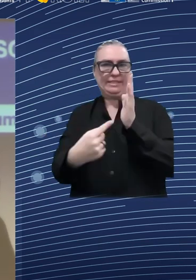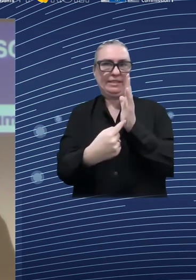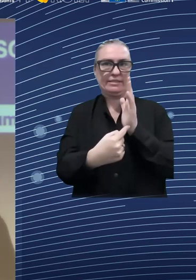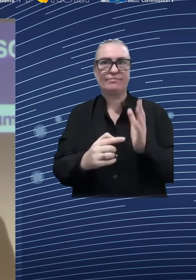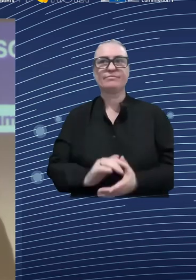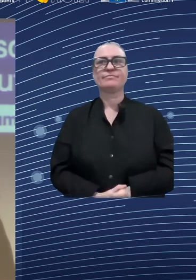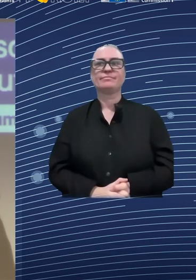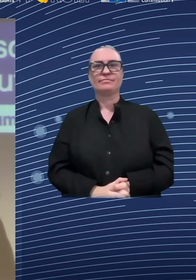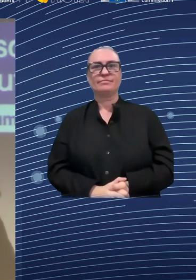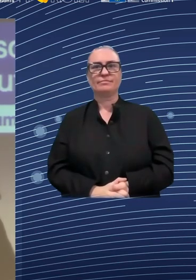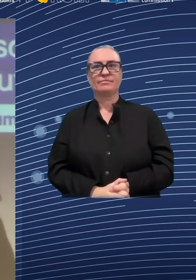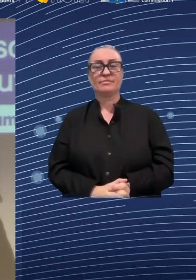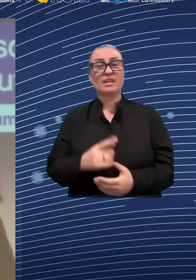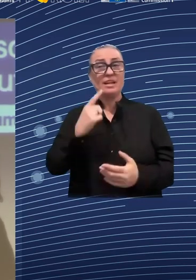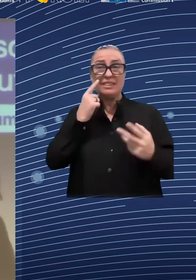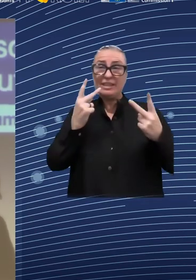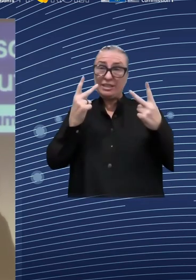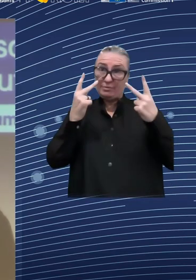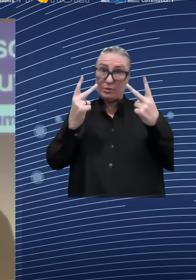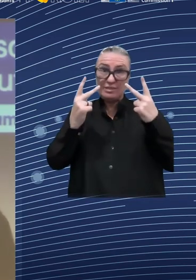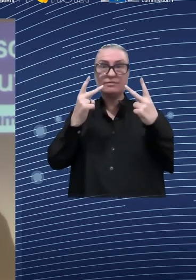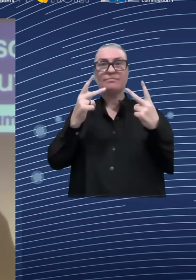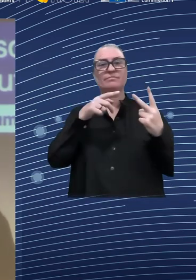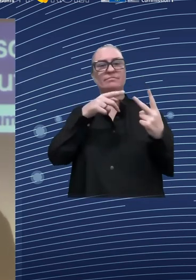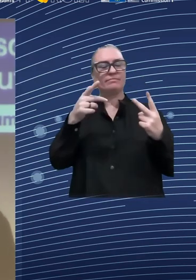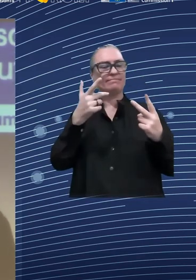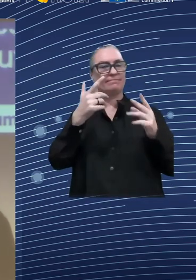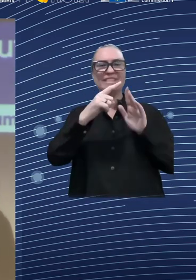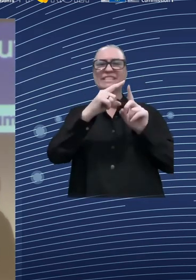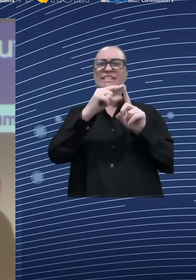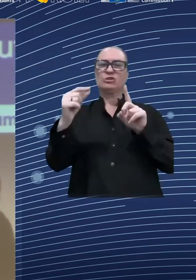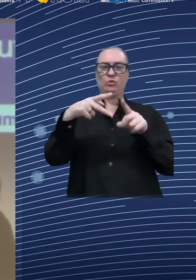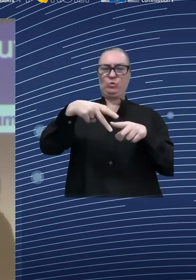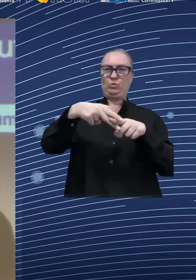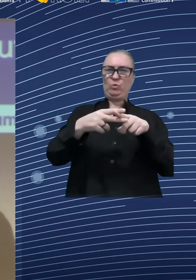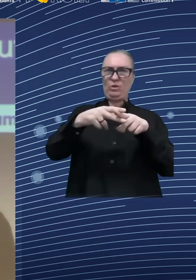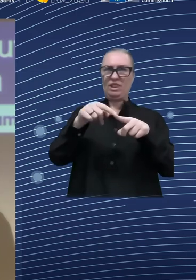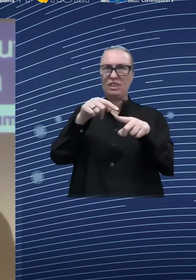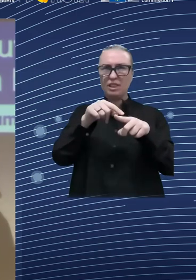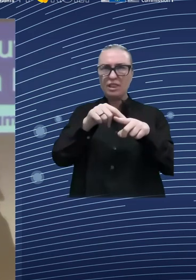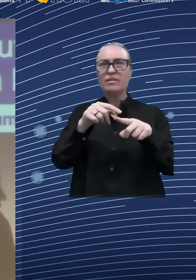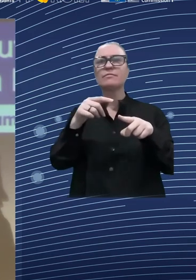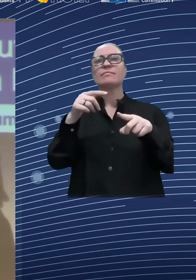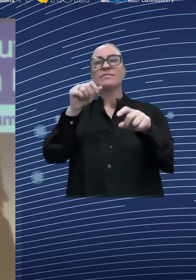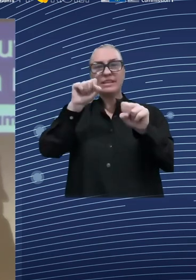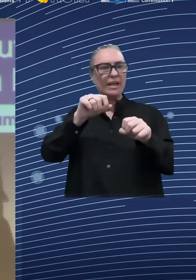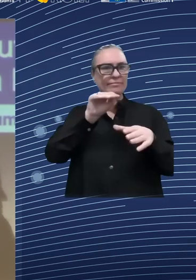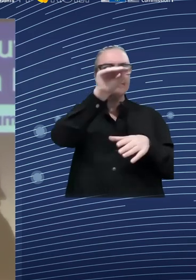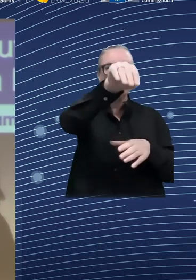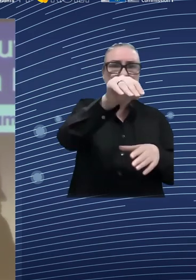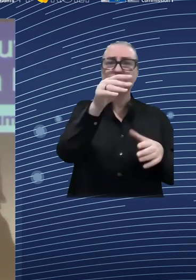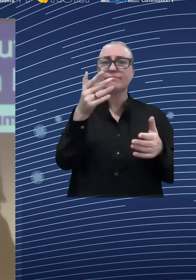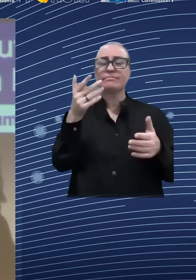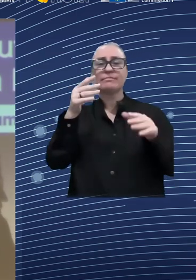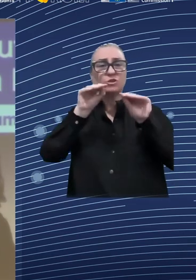are helping our kids to learn better. And sometimes it's only the thing of the commerce, that we want to